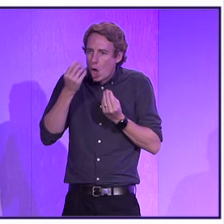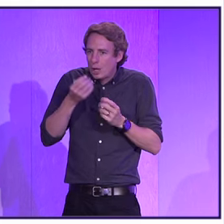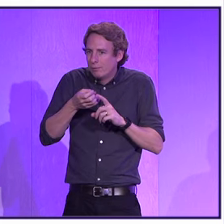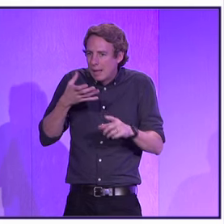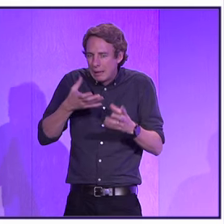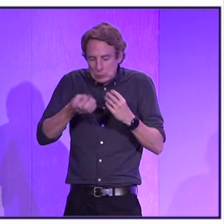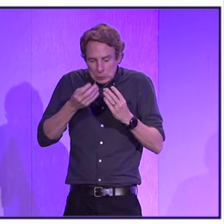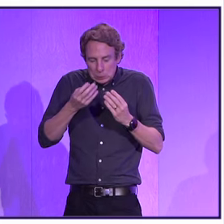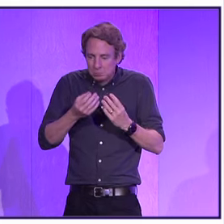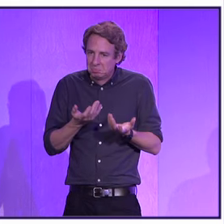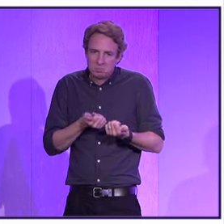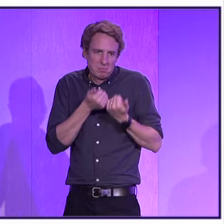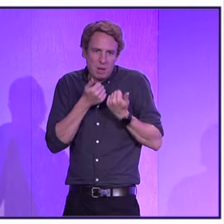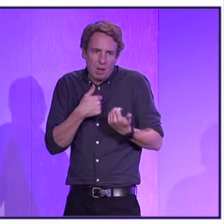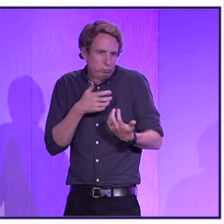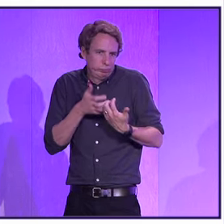our purposes in many ways.